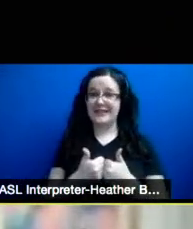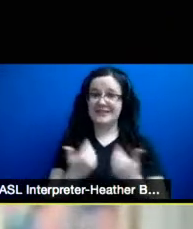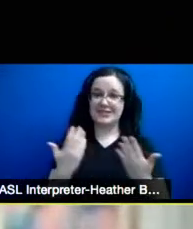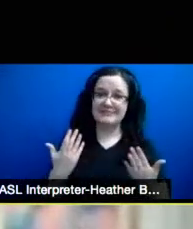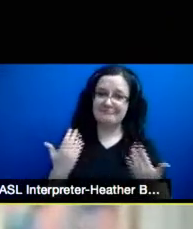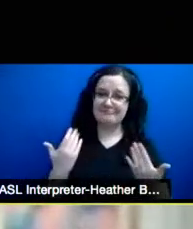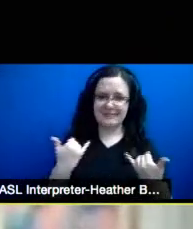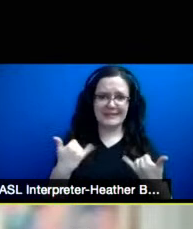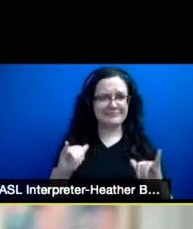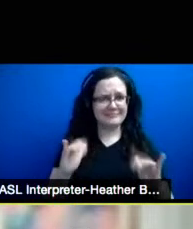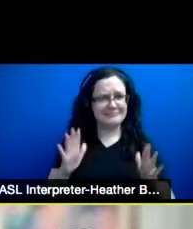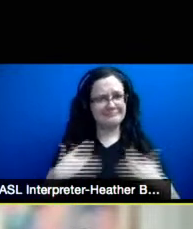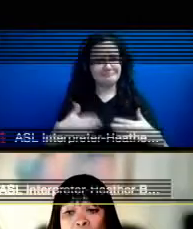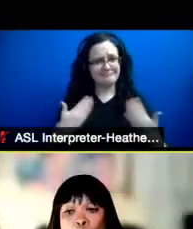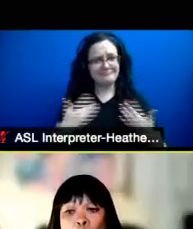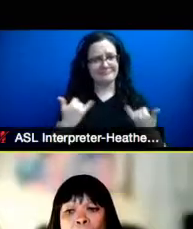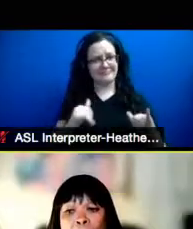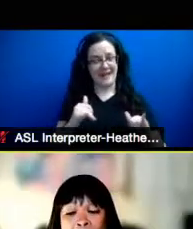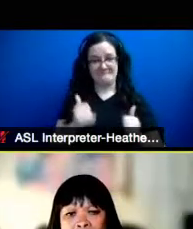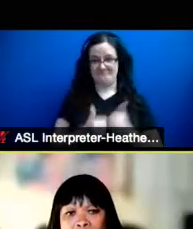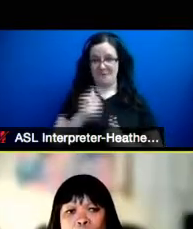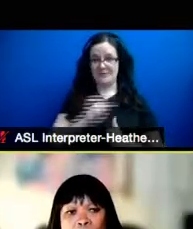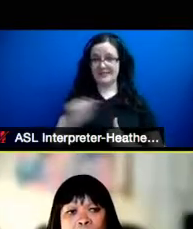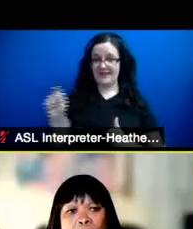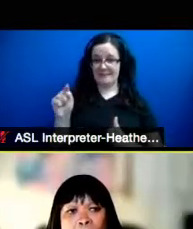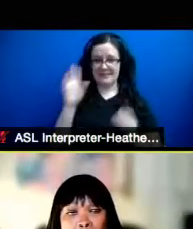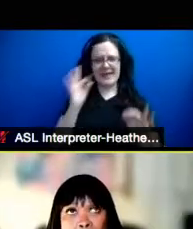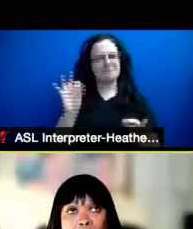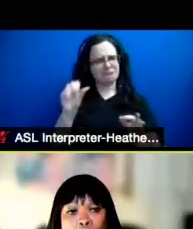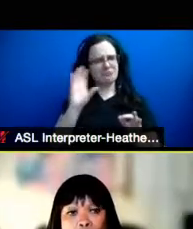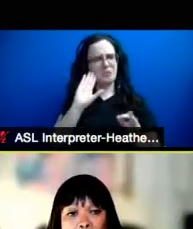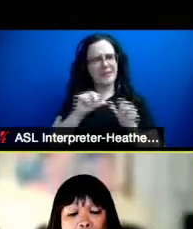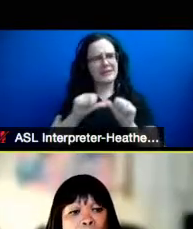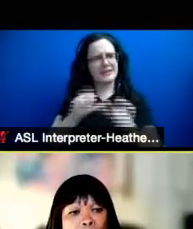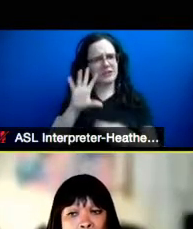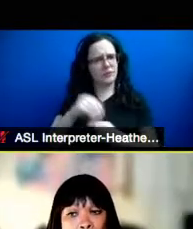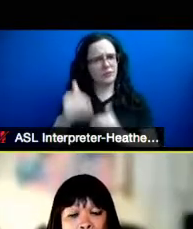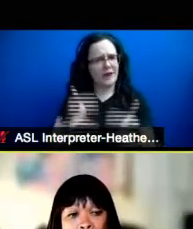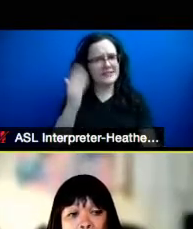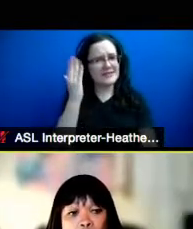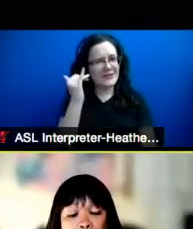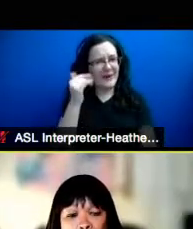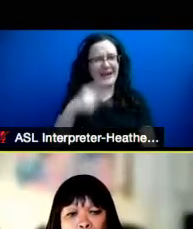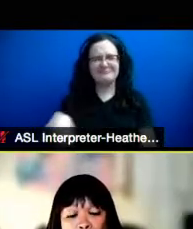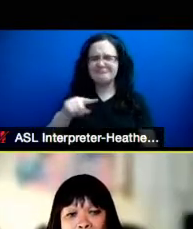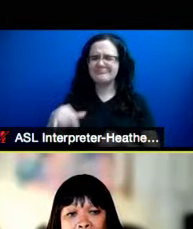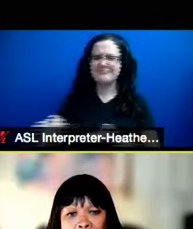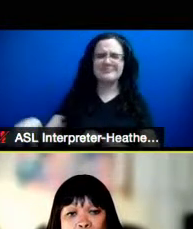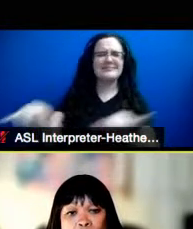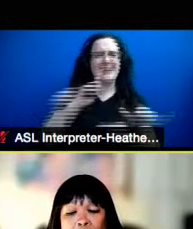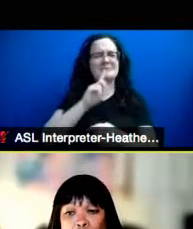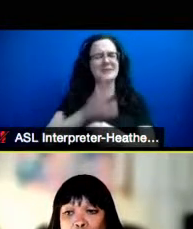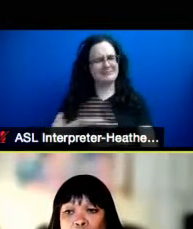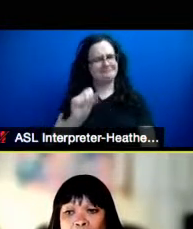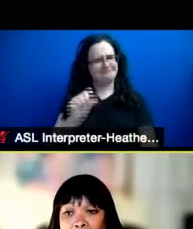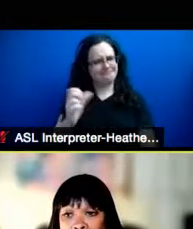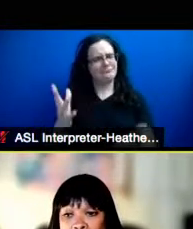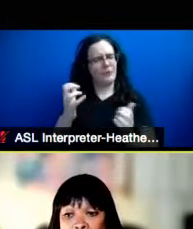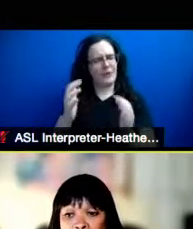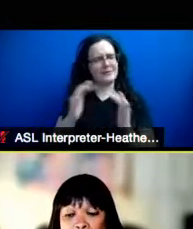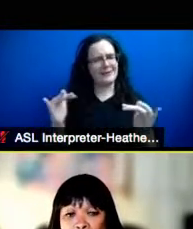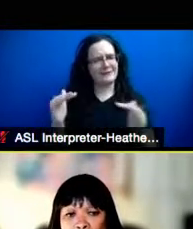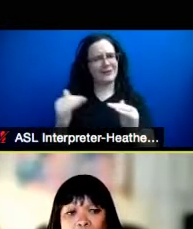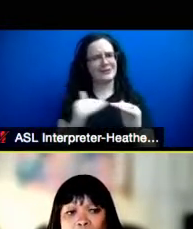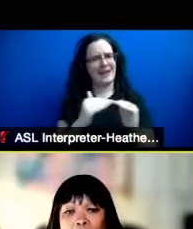there. And the prevailing reason why is that there was a common ground commitment to diversity, equity, and inclusion as